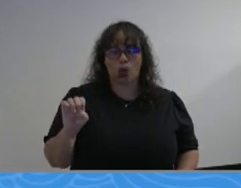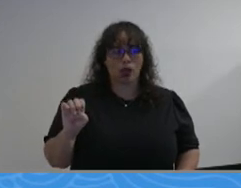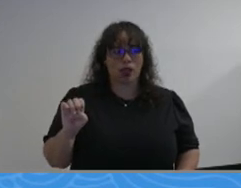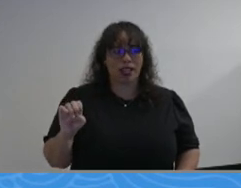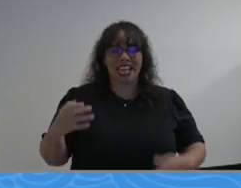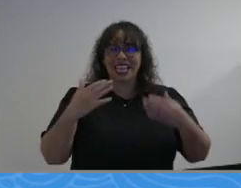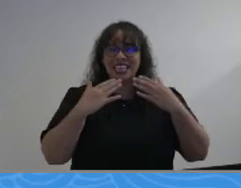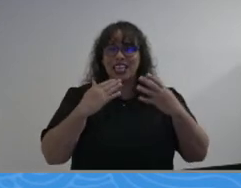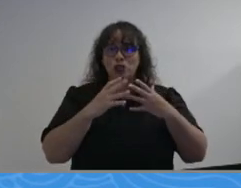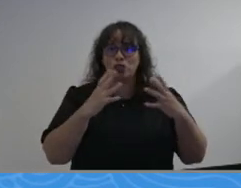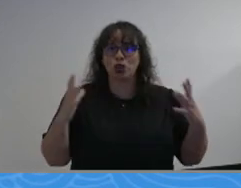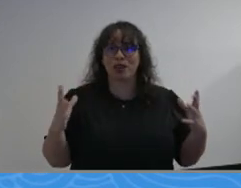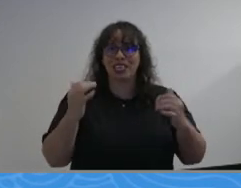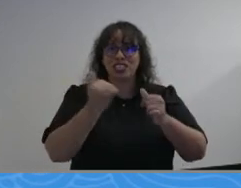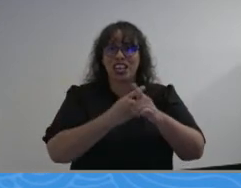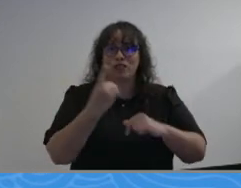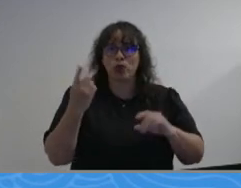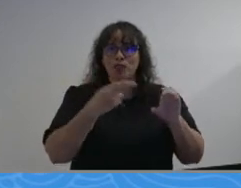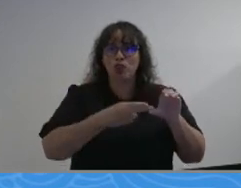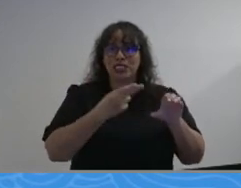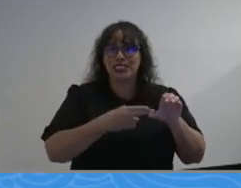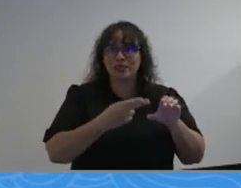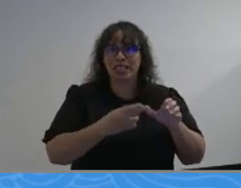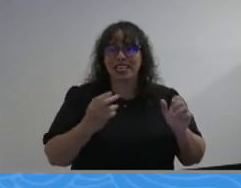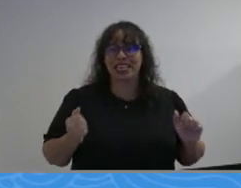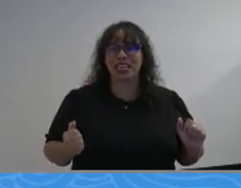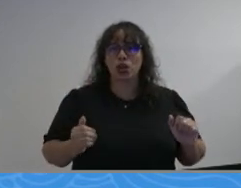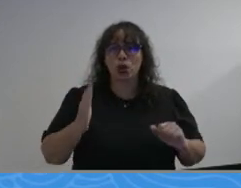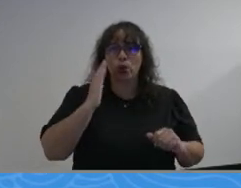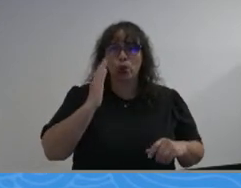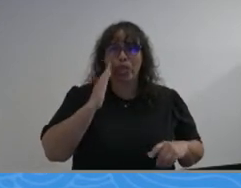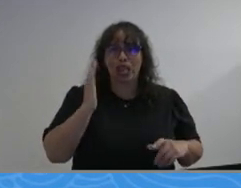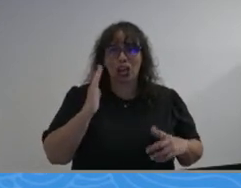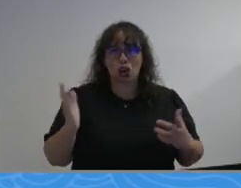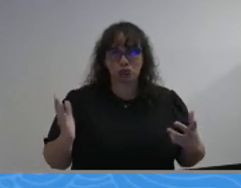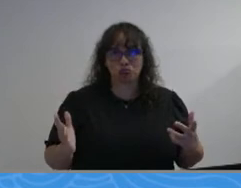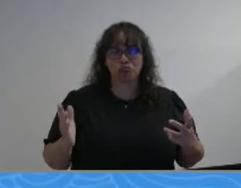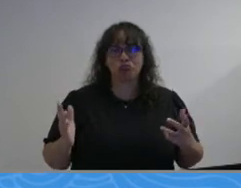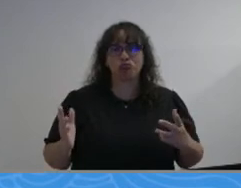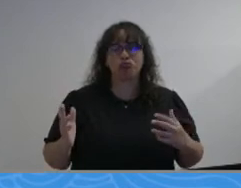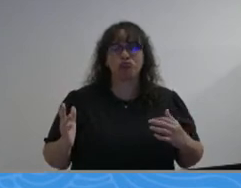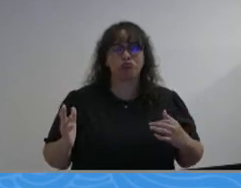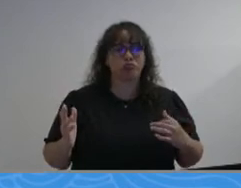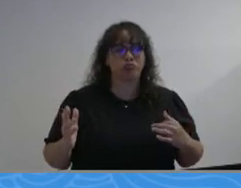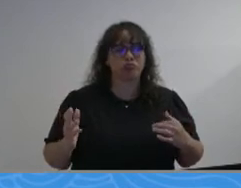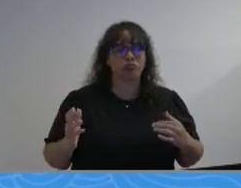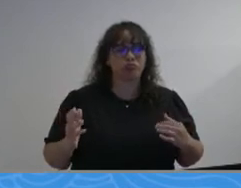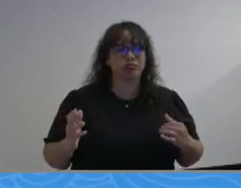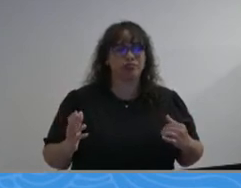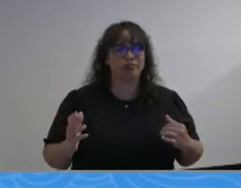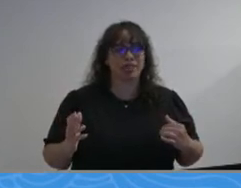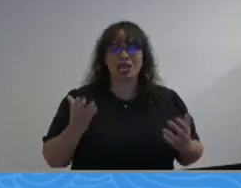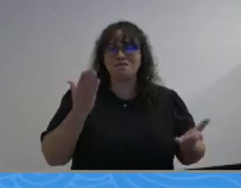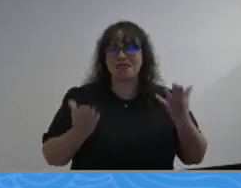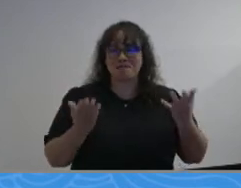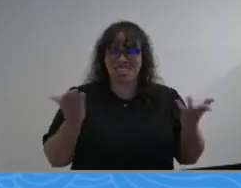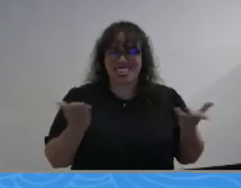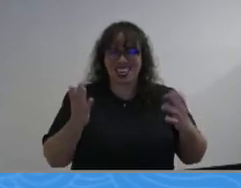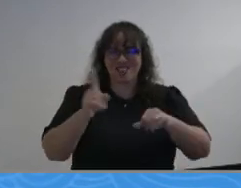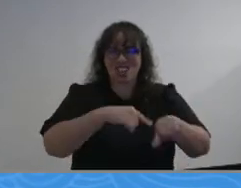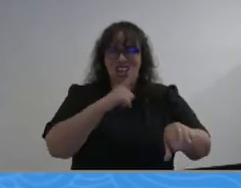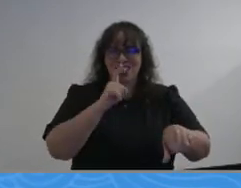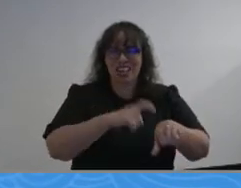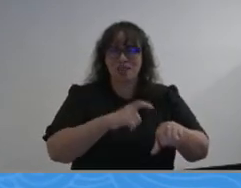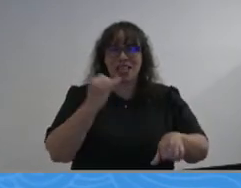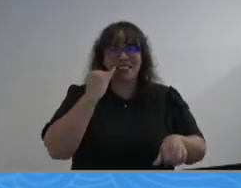Great, thanks so much, Lilia, and thank you everyone for participating. We know it's been kind of a, you know, you've maybe been here for a long time, but if you can